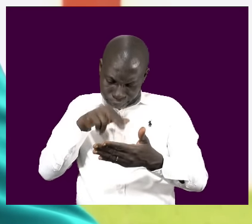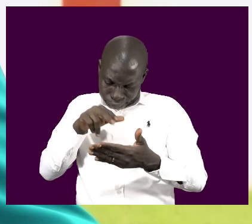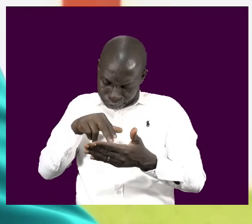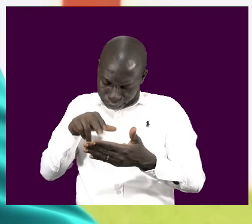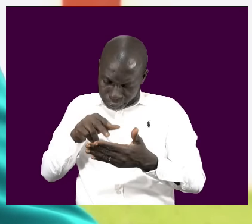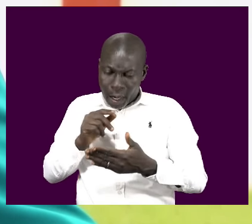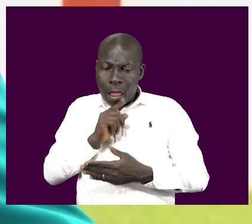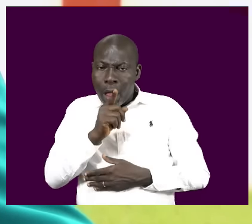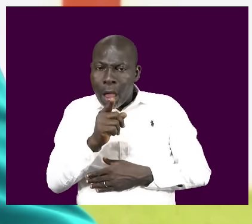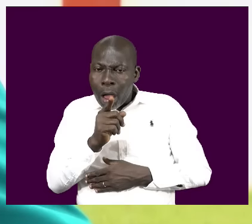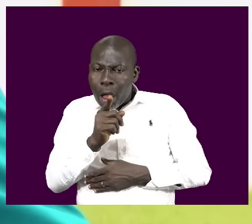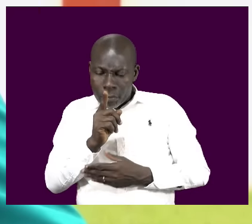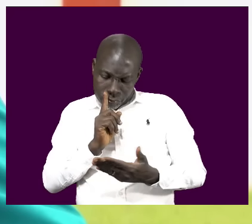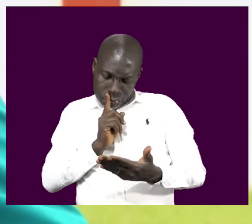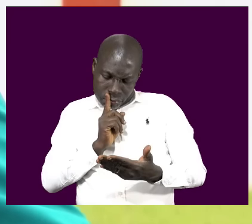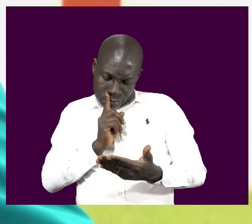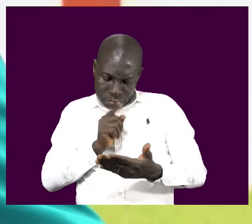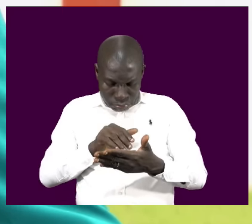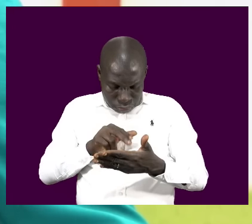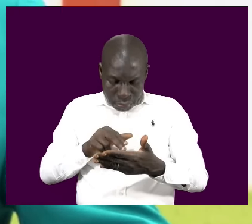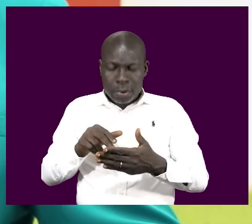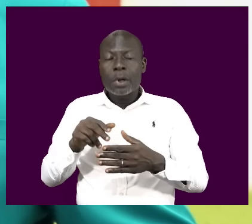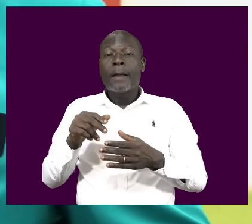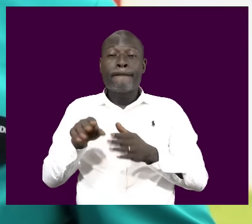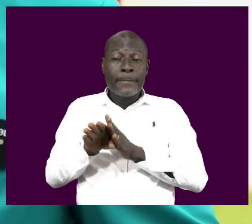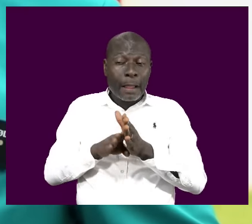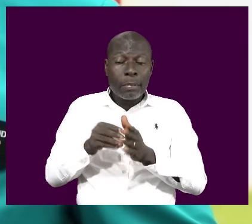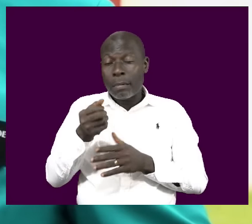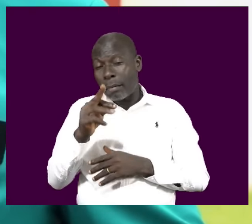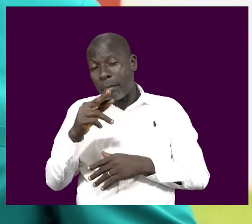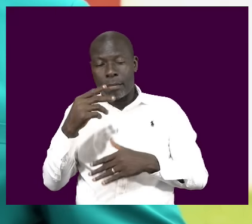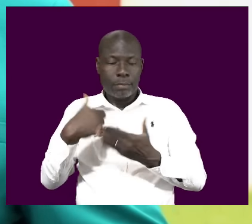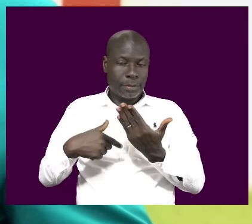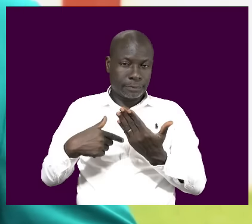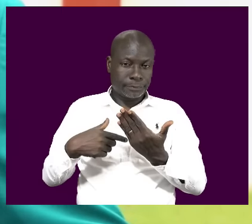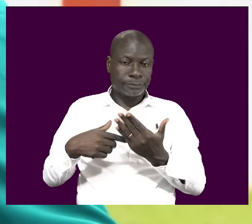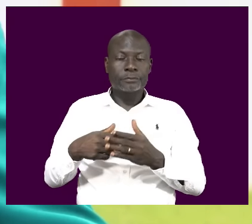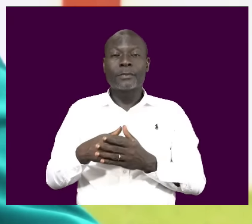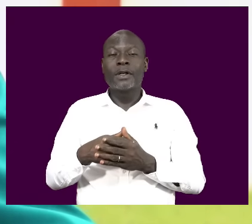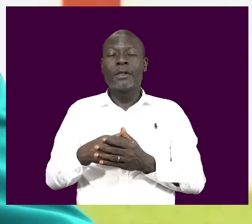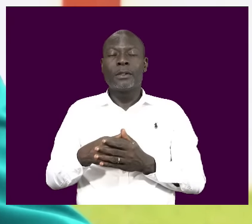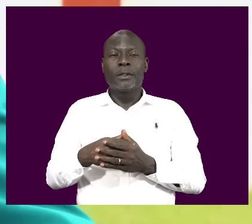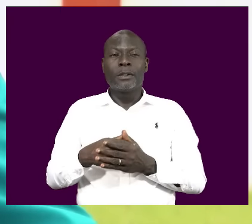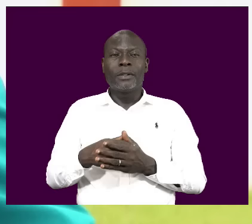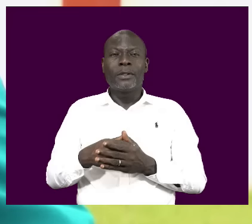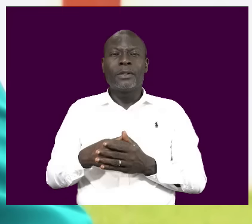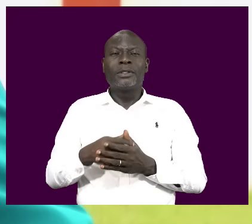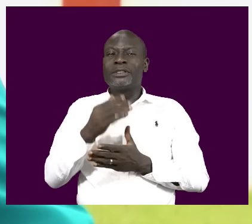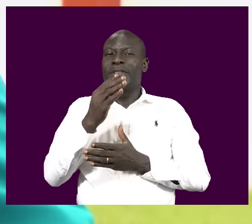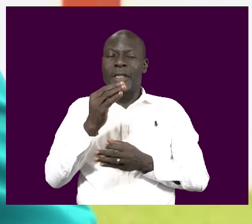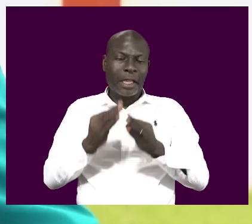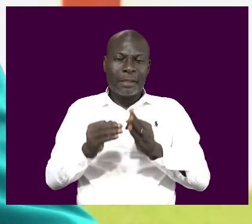ye ka kirewa no ya the Bible ana e practice Christosom se obi anye Bible entumu